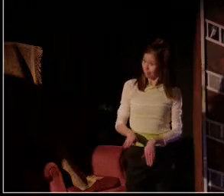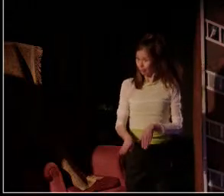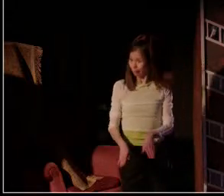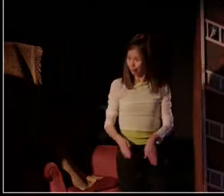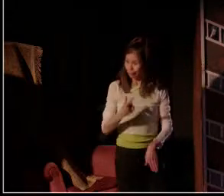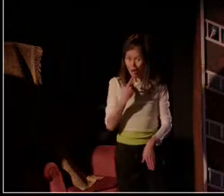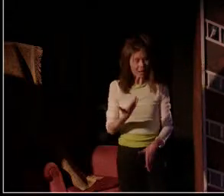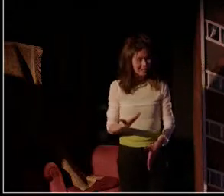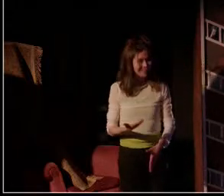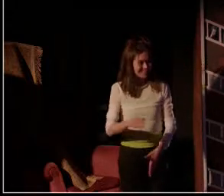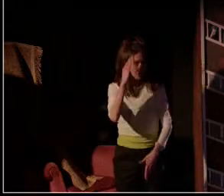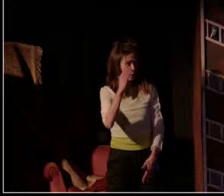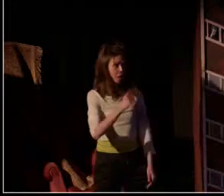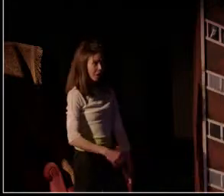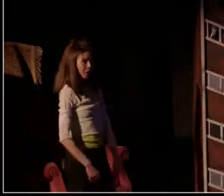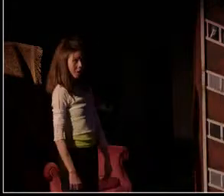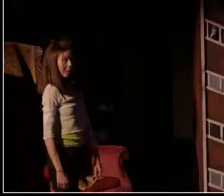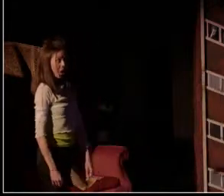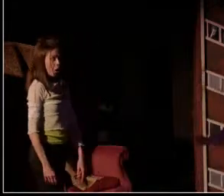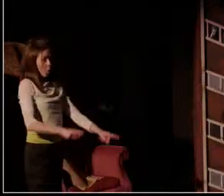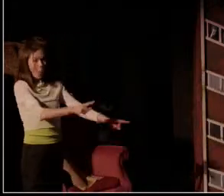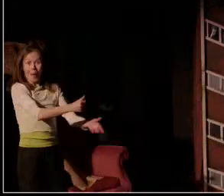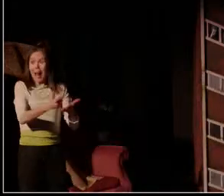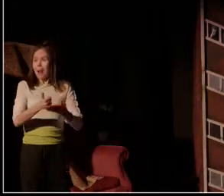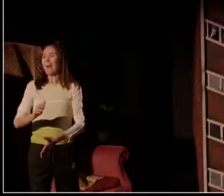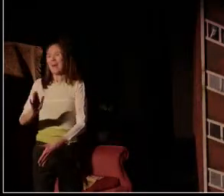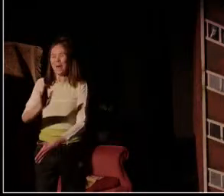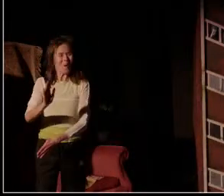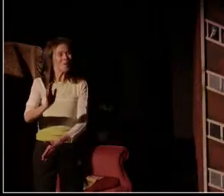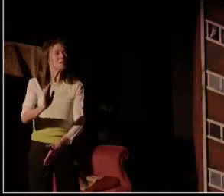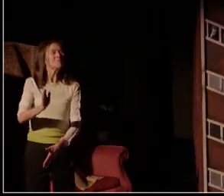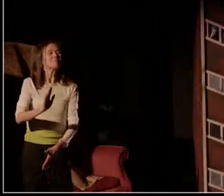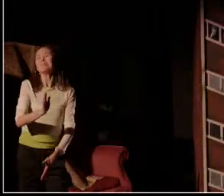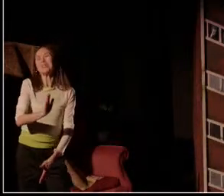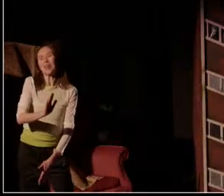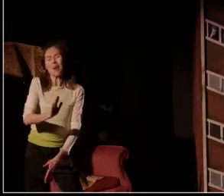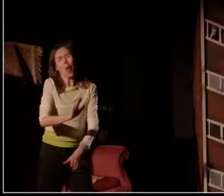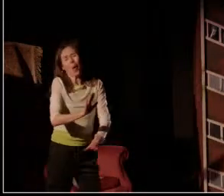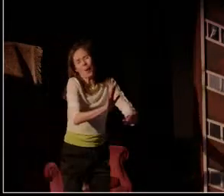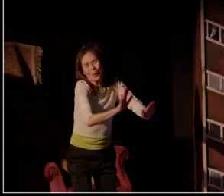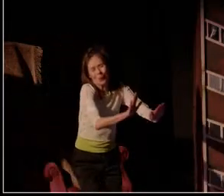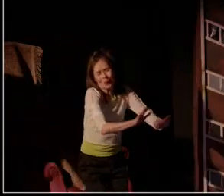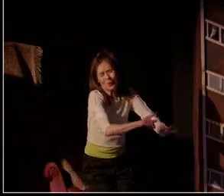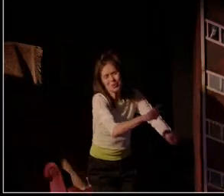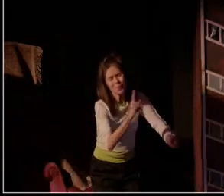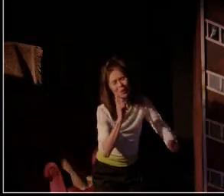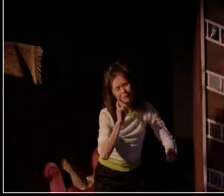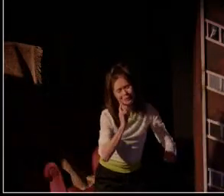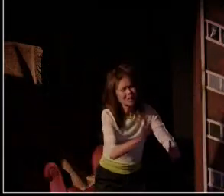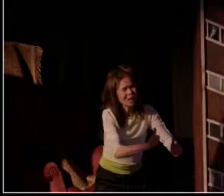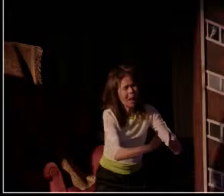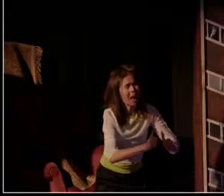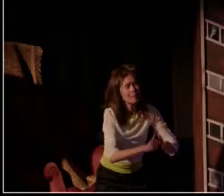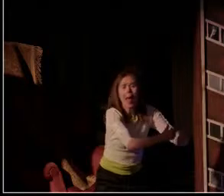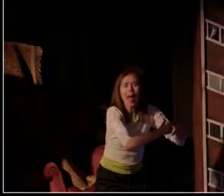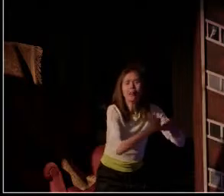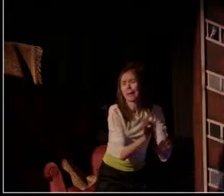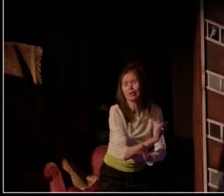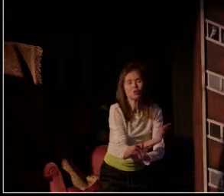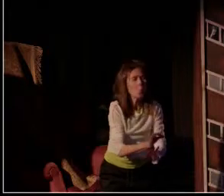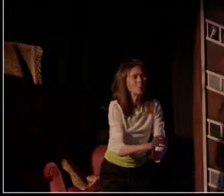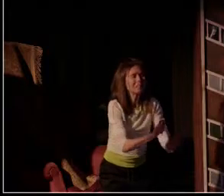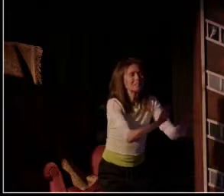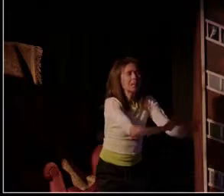So I bid you adieu. Shall I help you on your way? No, good sir. Sweet son. No.